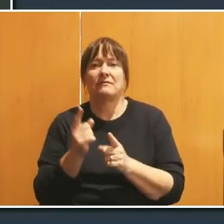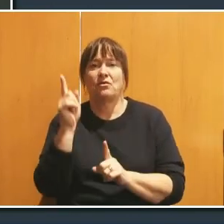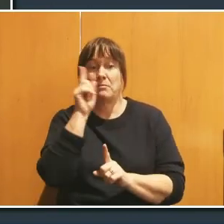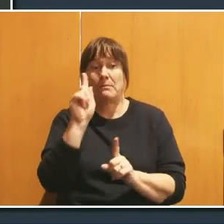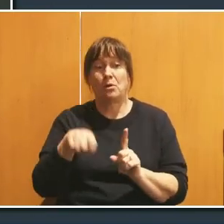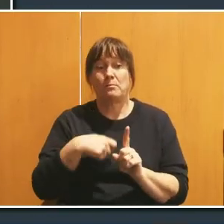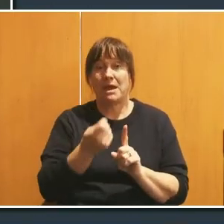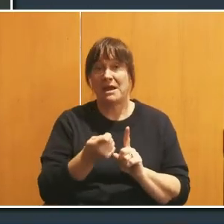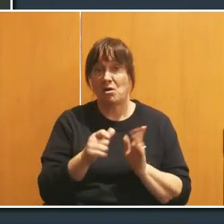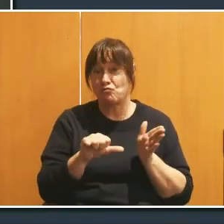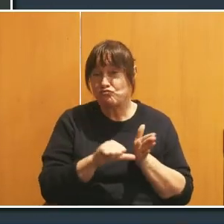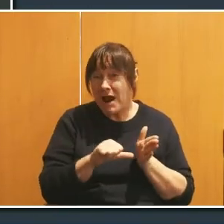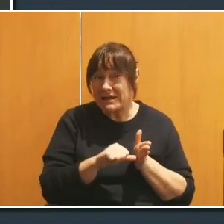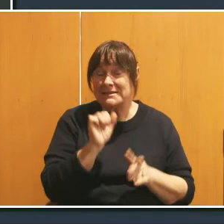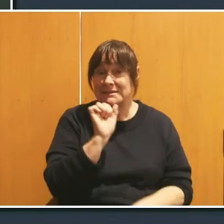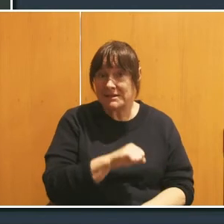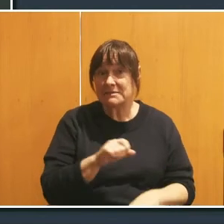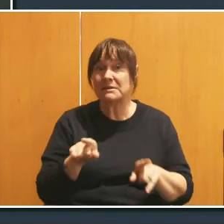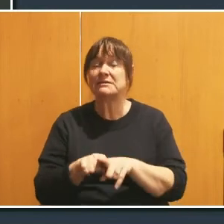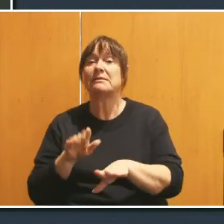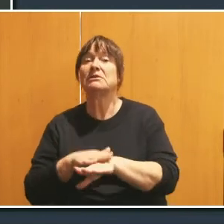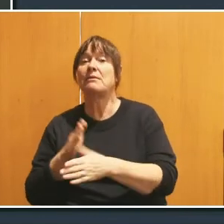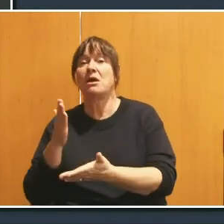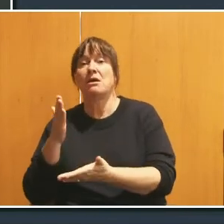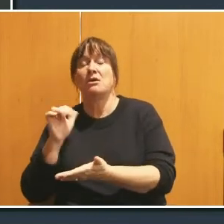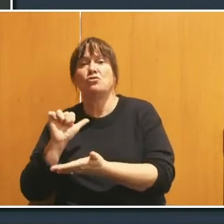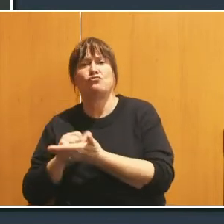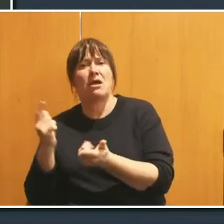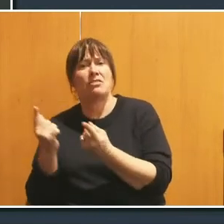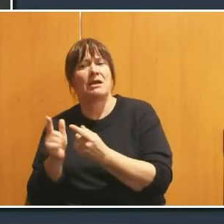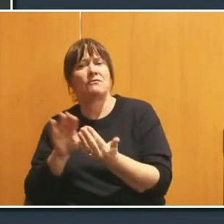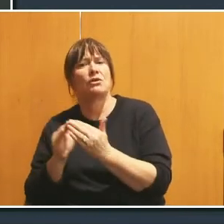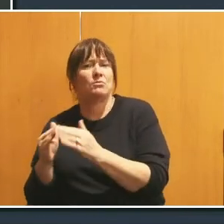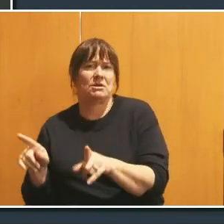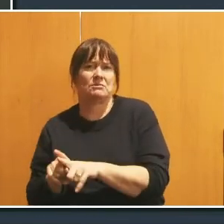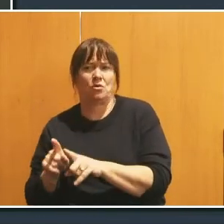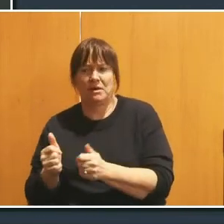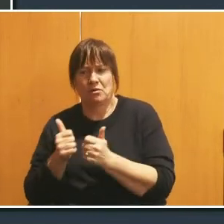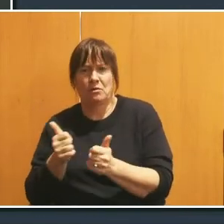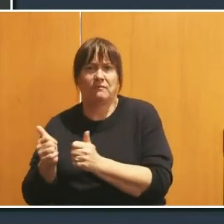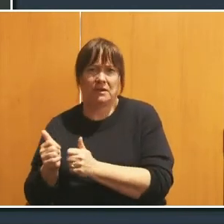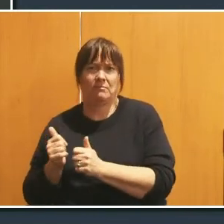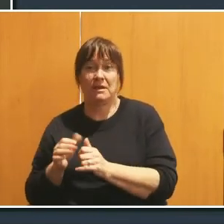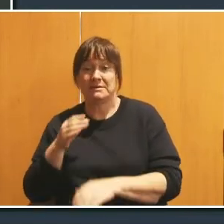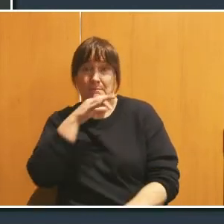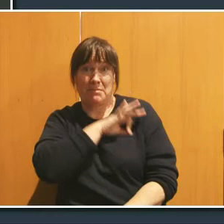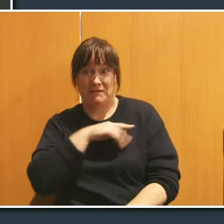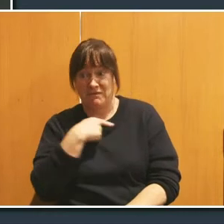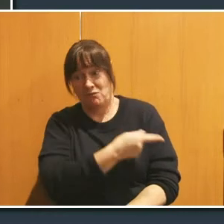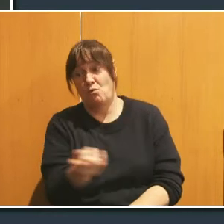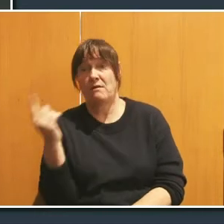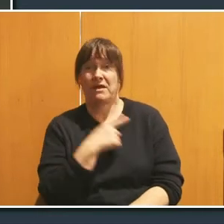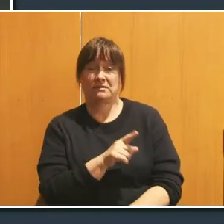but they're more about doing the right thing for the community as a whole, because we all benefit when everybody